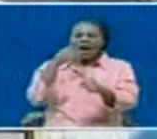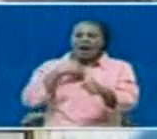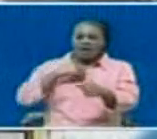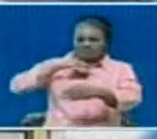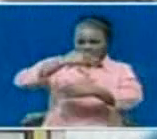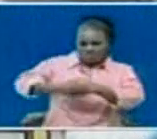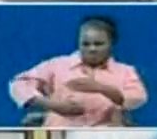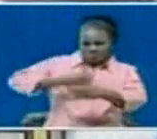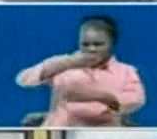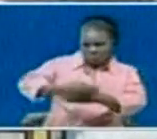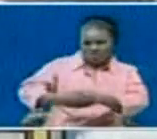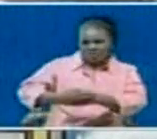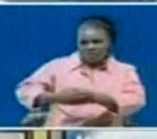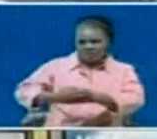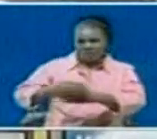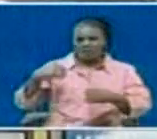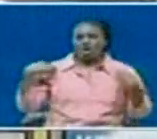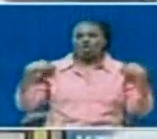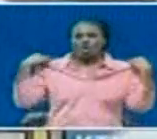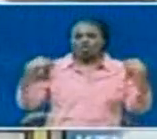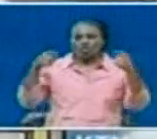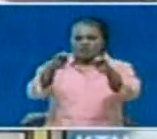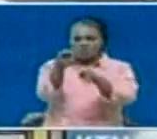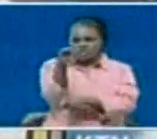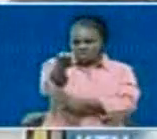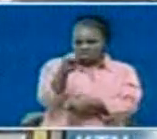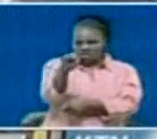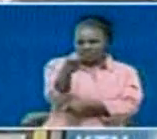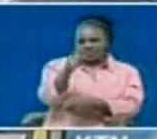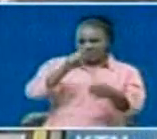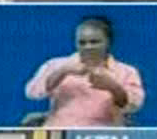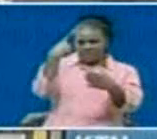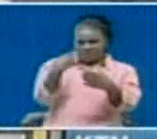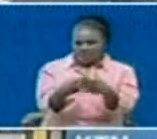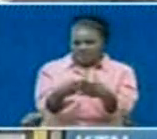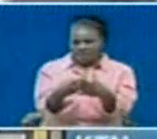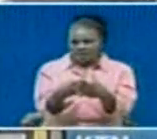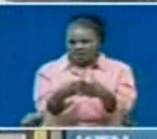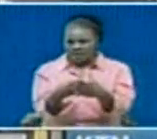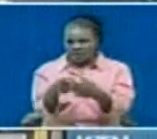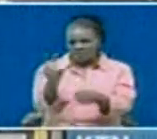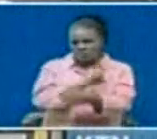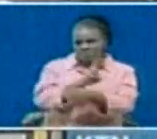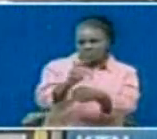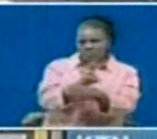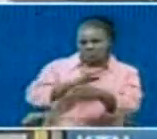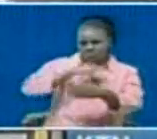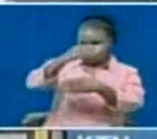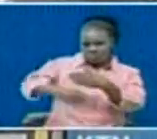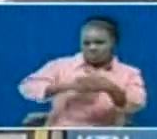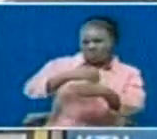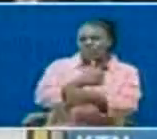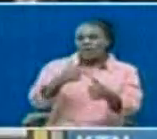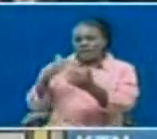na curtain ya dirisha. Then akatafutwa tukamfunga vizuri